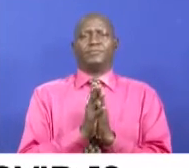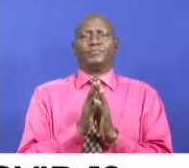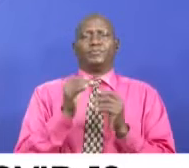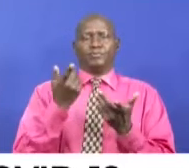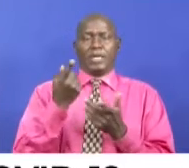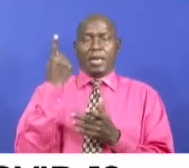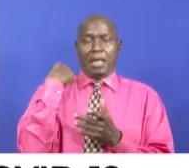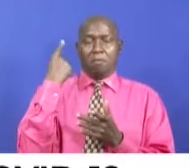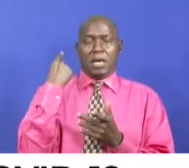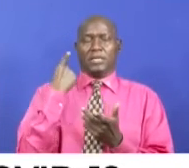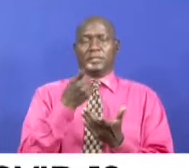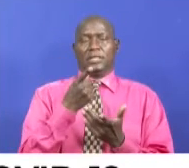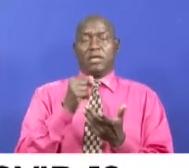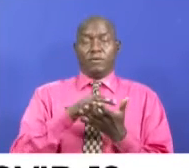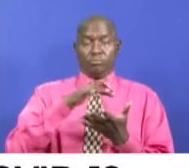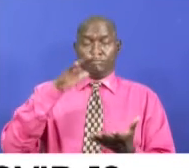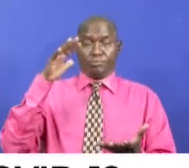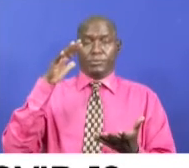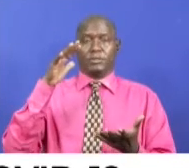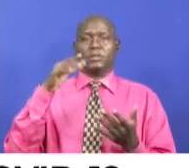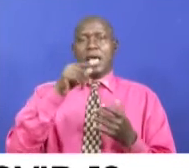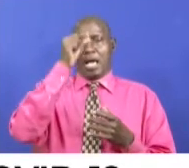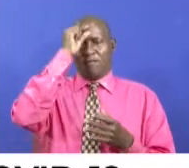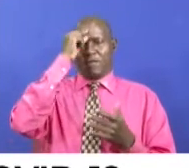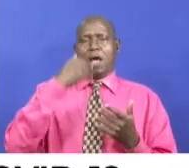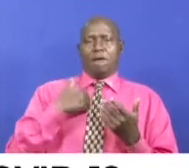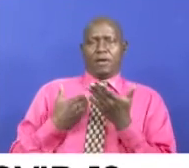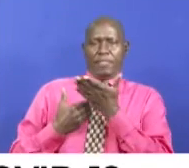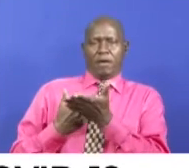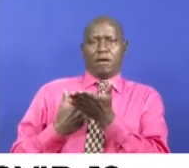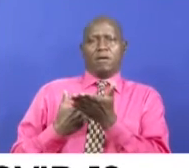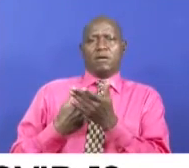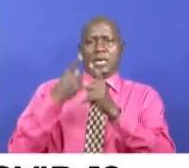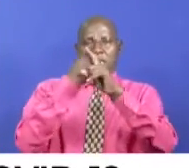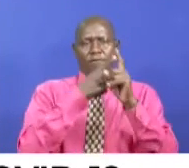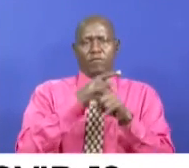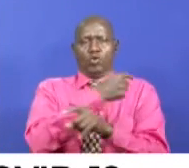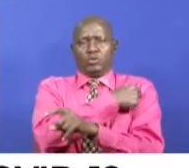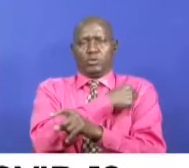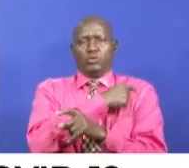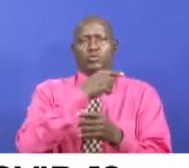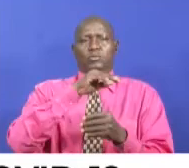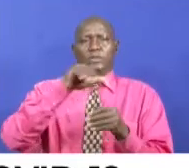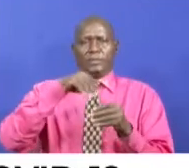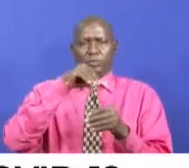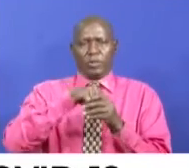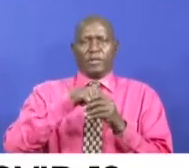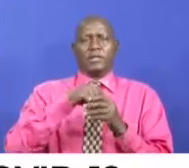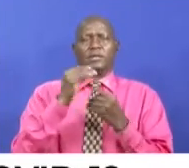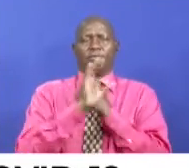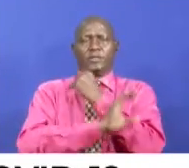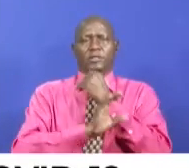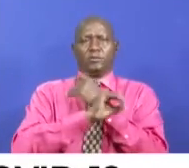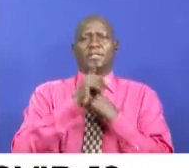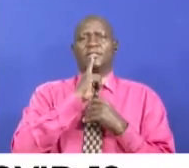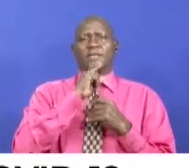COVID-19 cases, Ruto said the government has designated and equipped different hospitals and facilities across the country. He further reiterated the